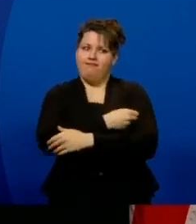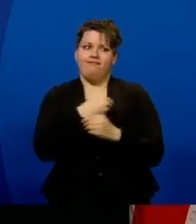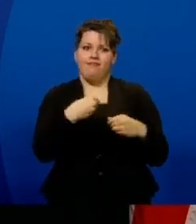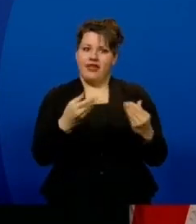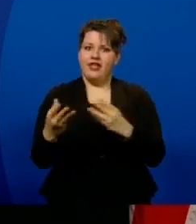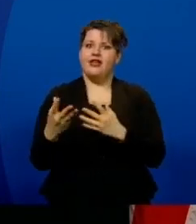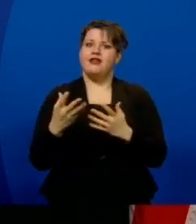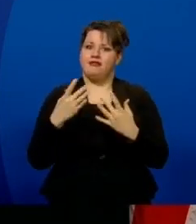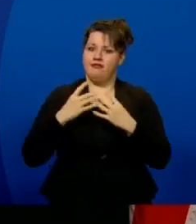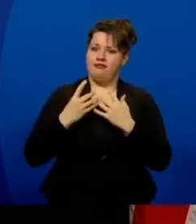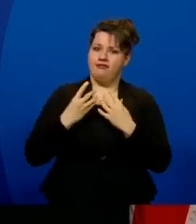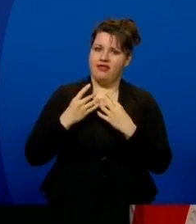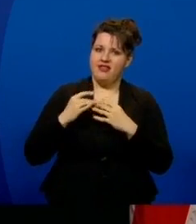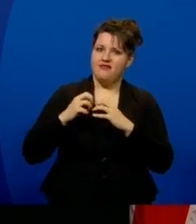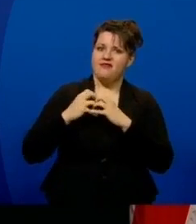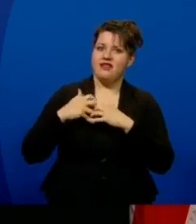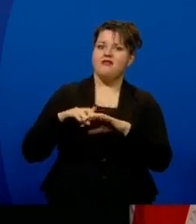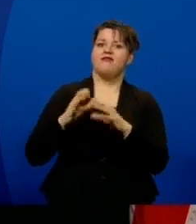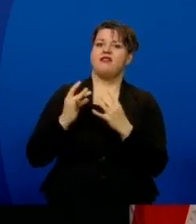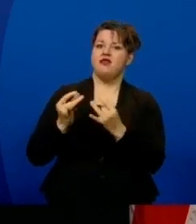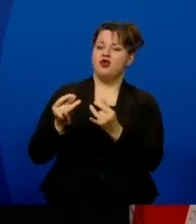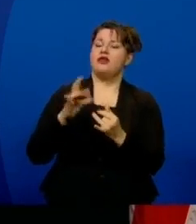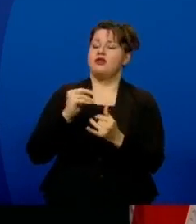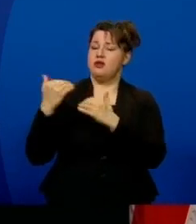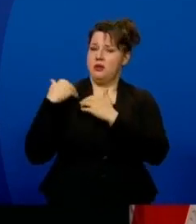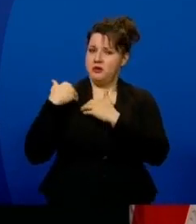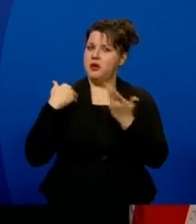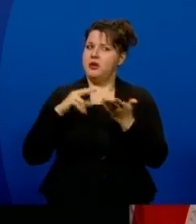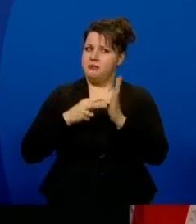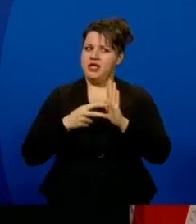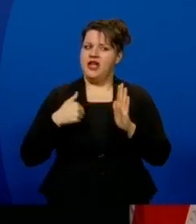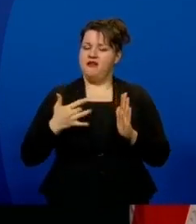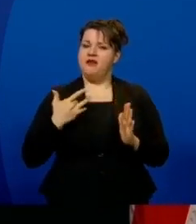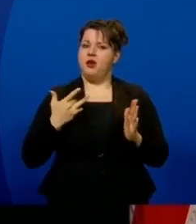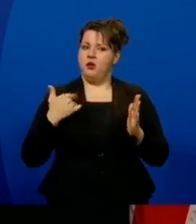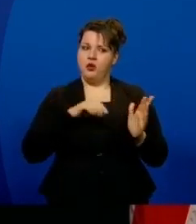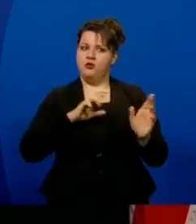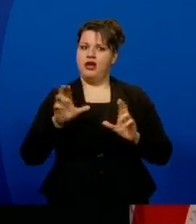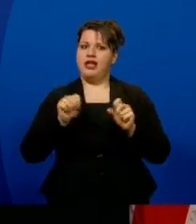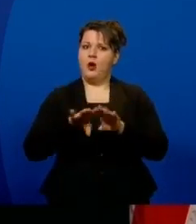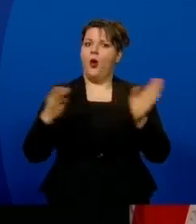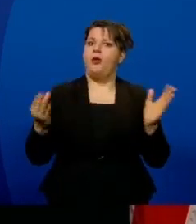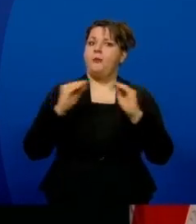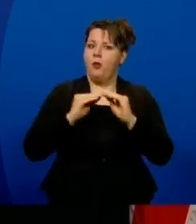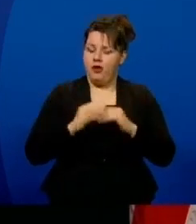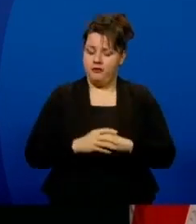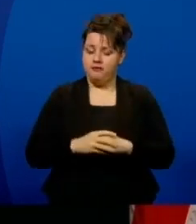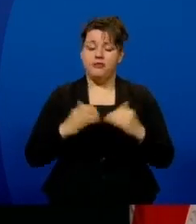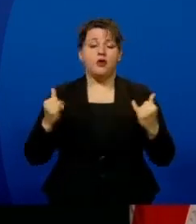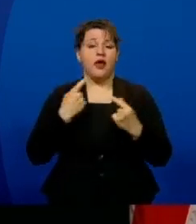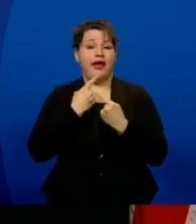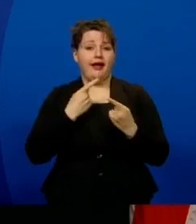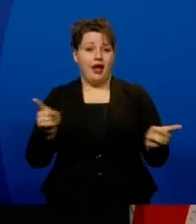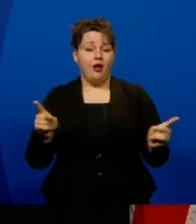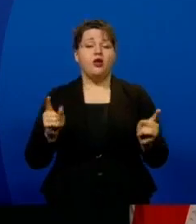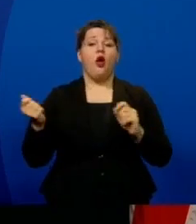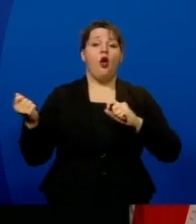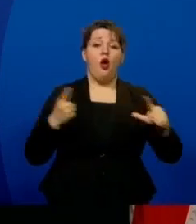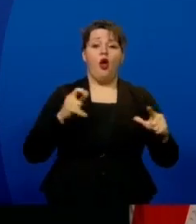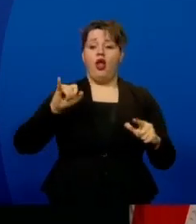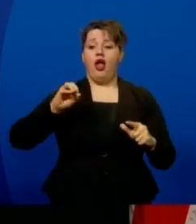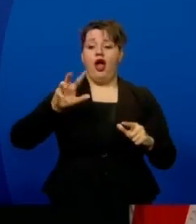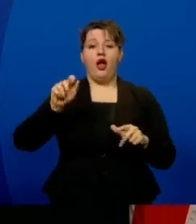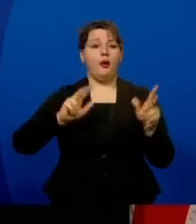and responsibly, I'm confident that we're prepared to open up even more. Today, I'm announcing that all Iowans will